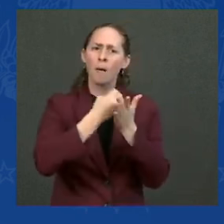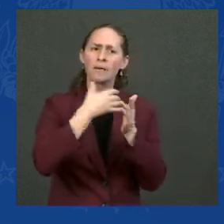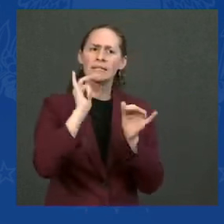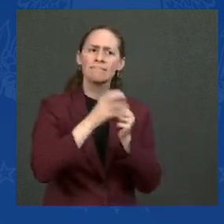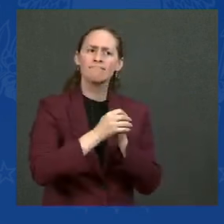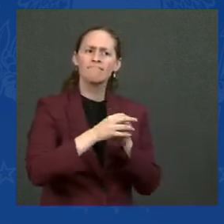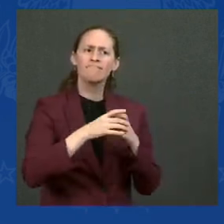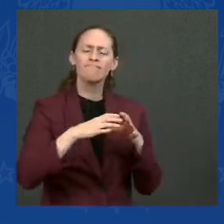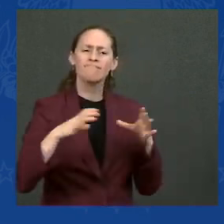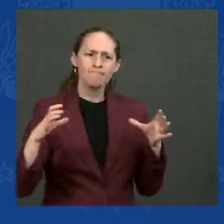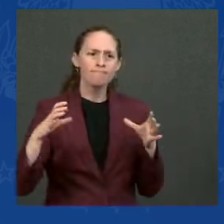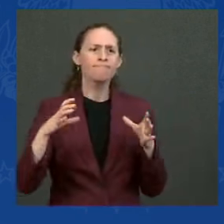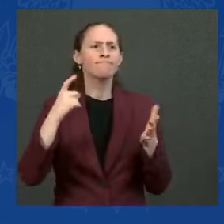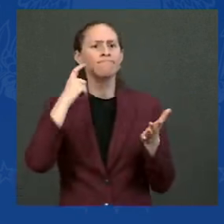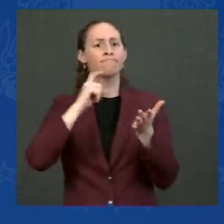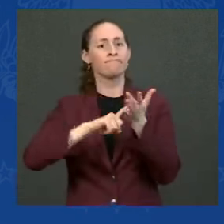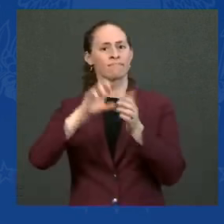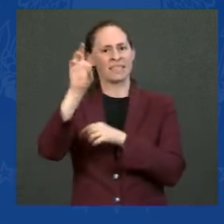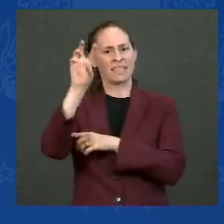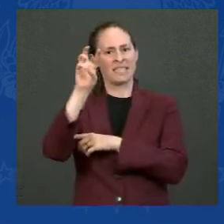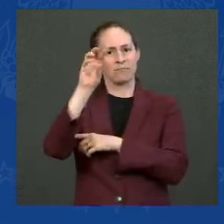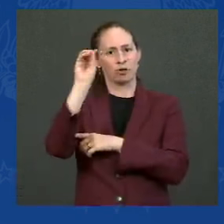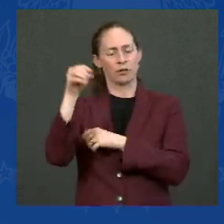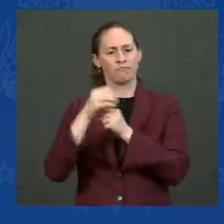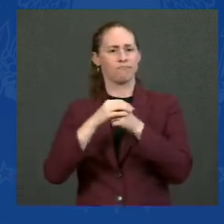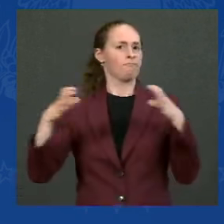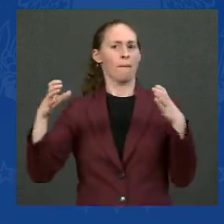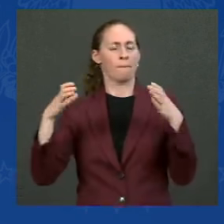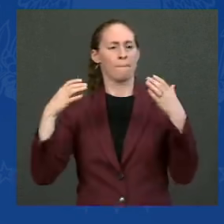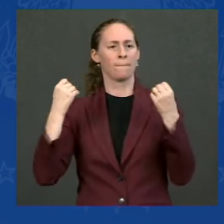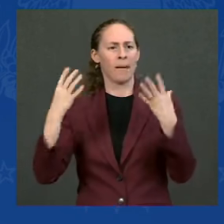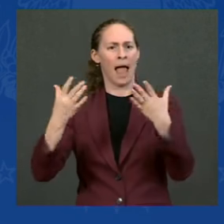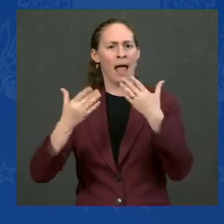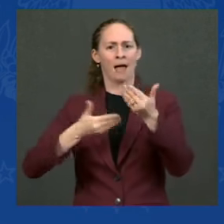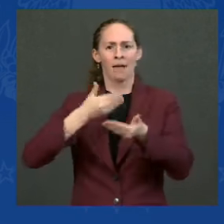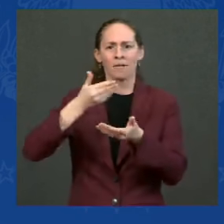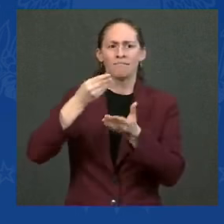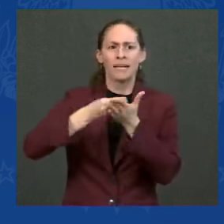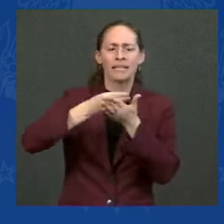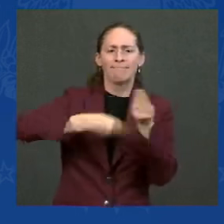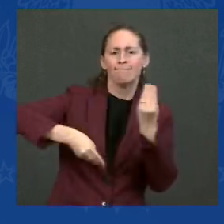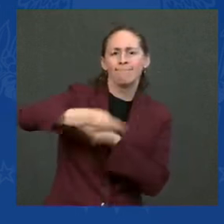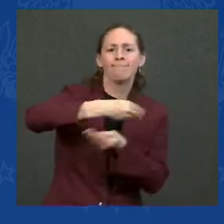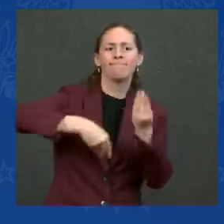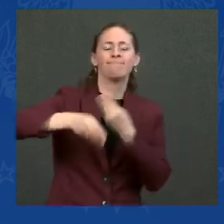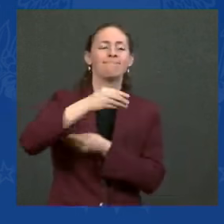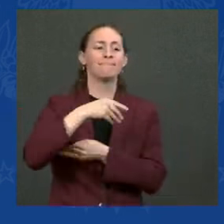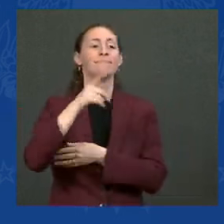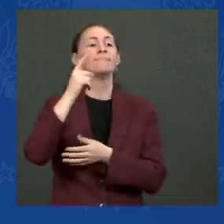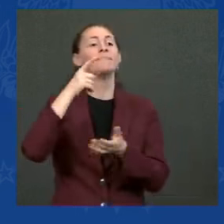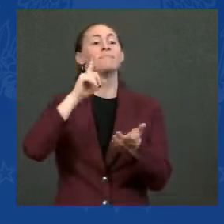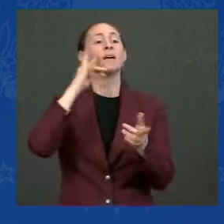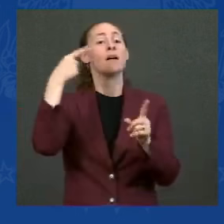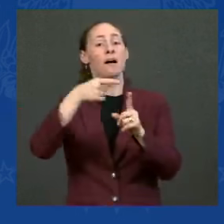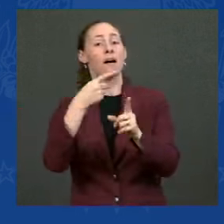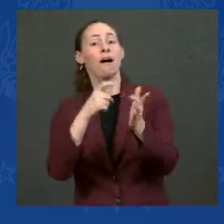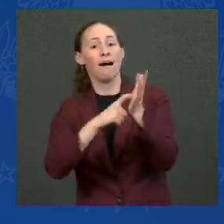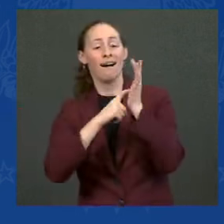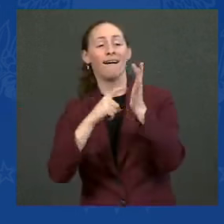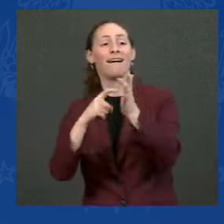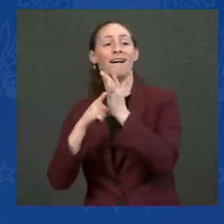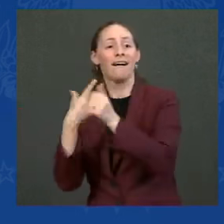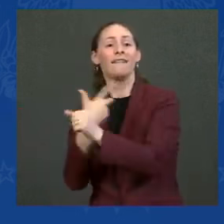in the world. In fact, increased vaccination coverage results in as many as 5 million American workers going back to